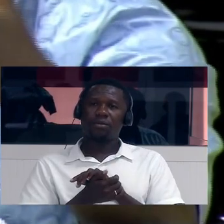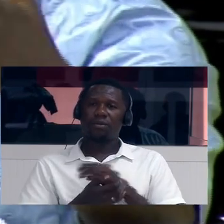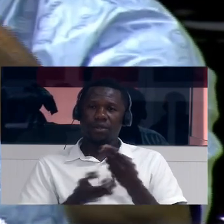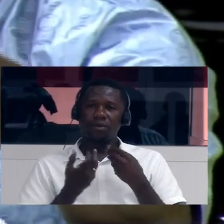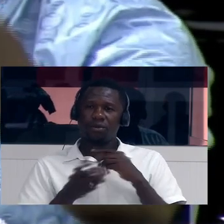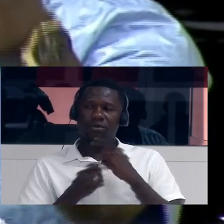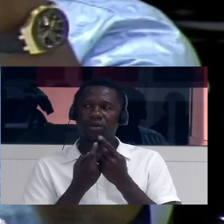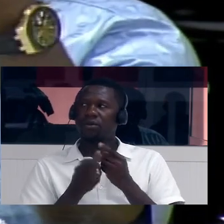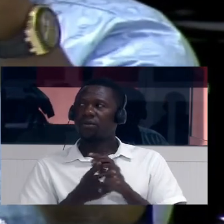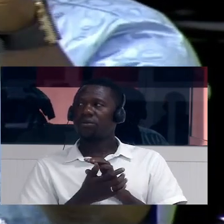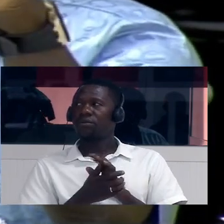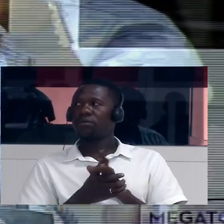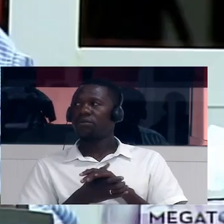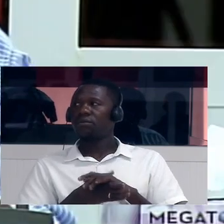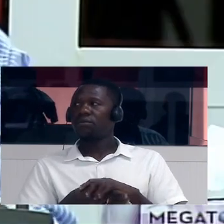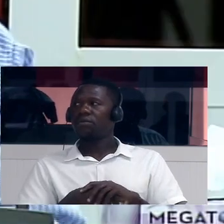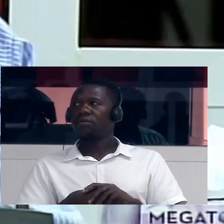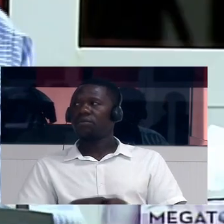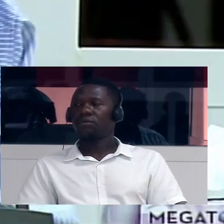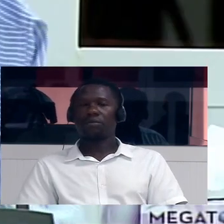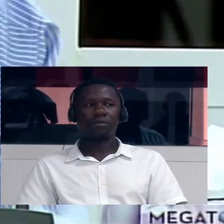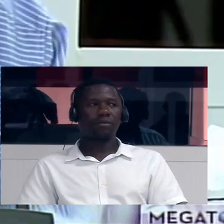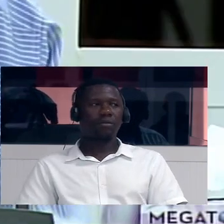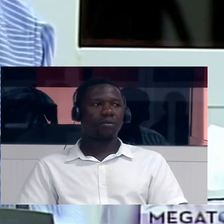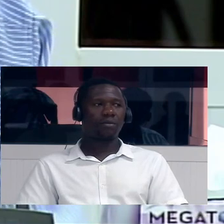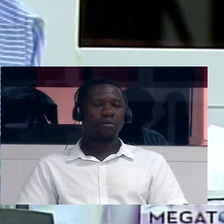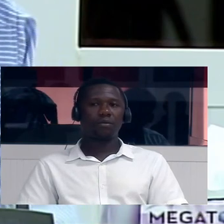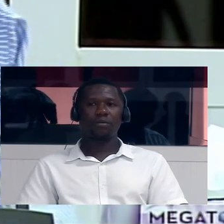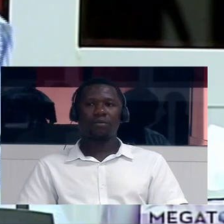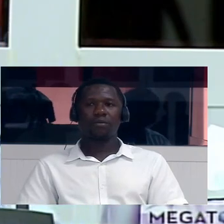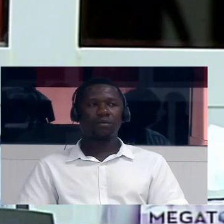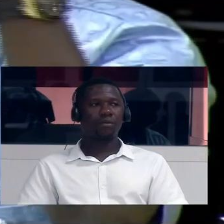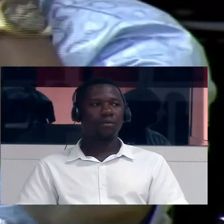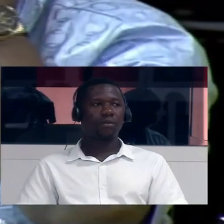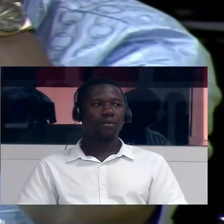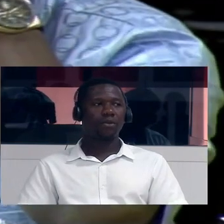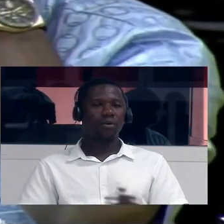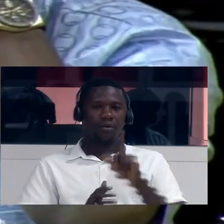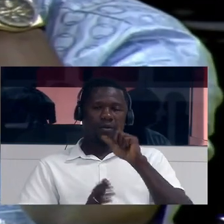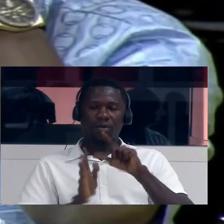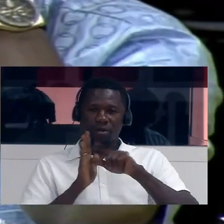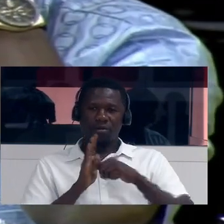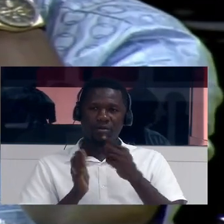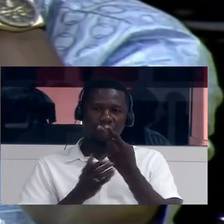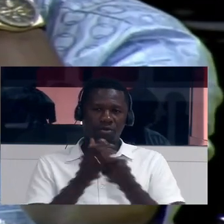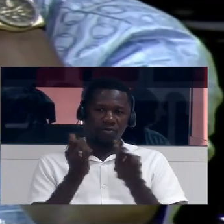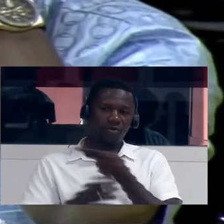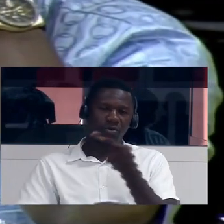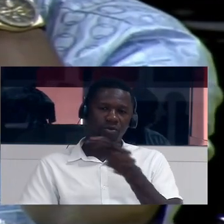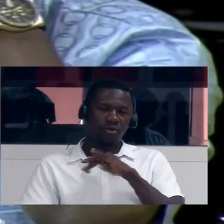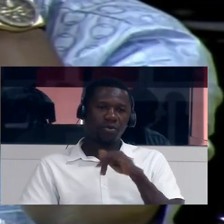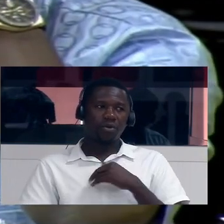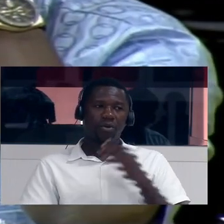over this. Look. Now, what do you want to know from... Yes, sir. Okay. What I want give to... Give me a second, yes. Both of you. I think,